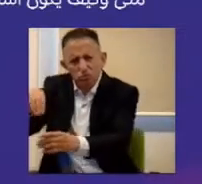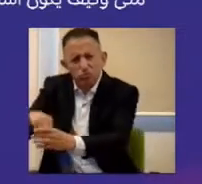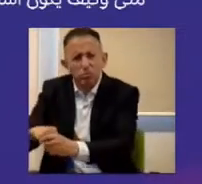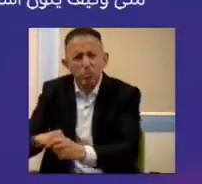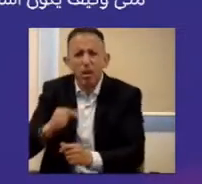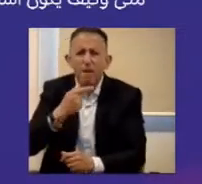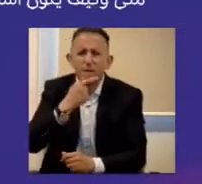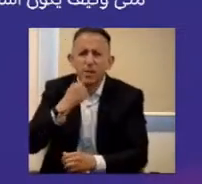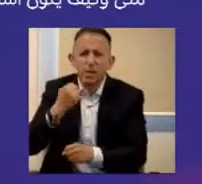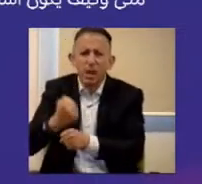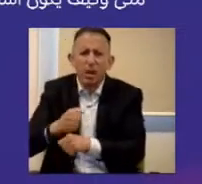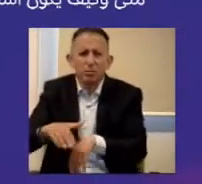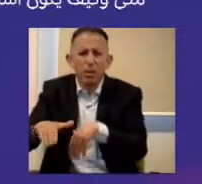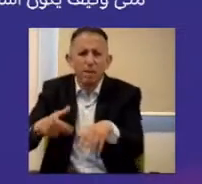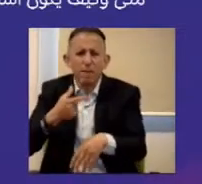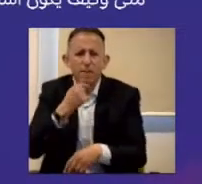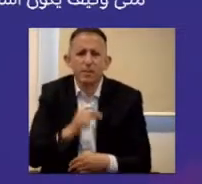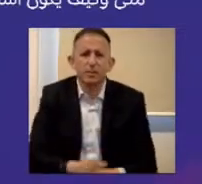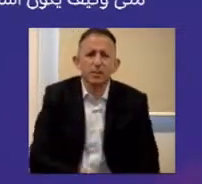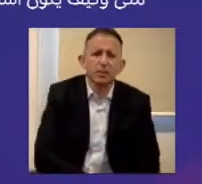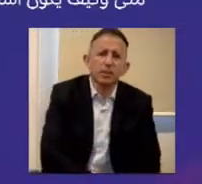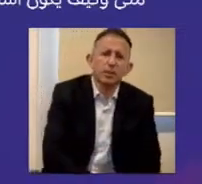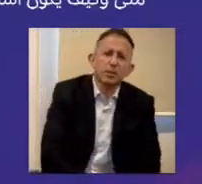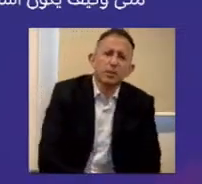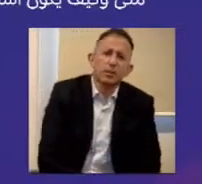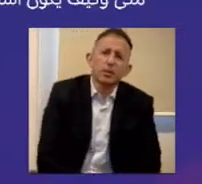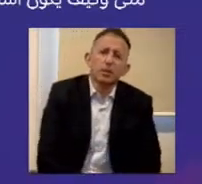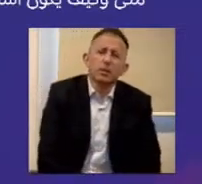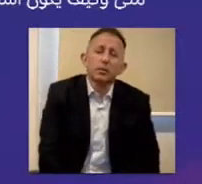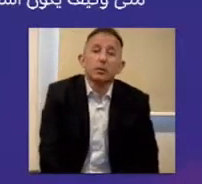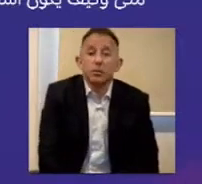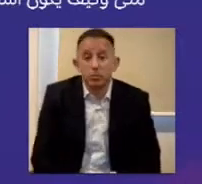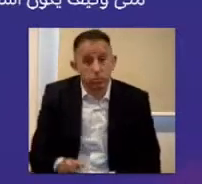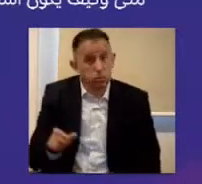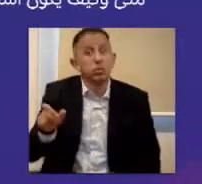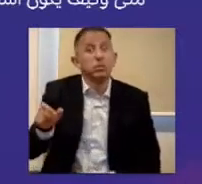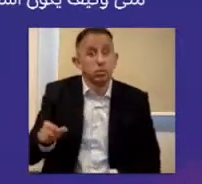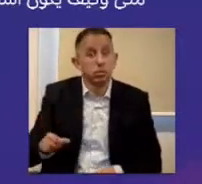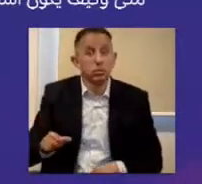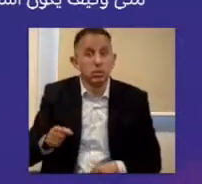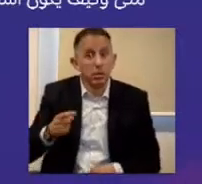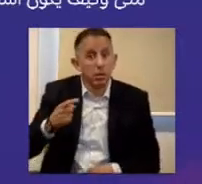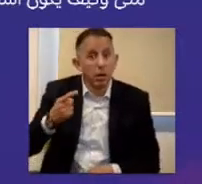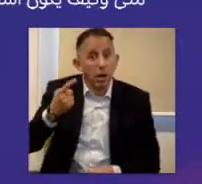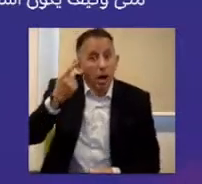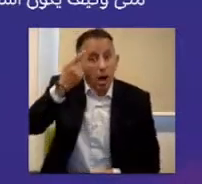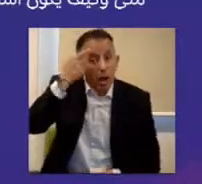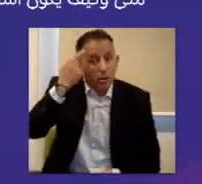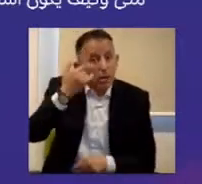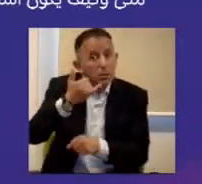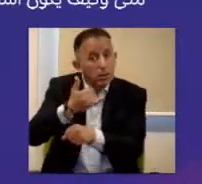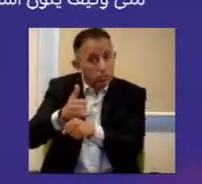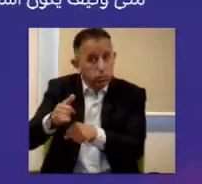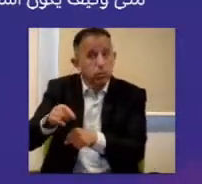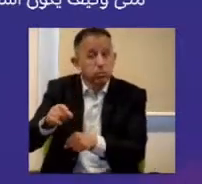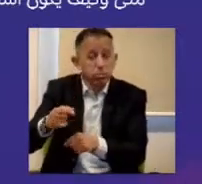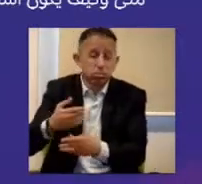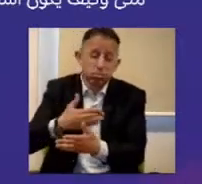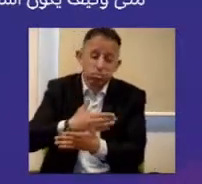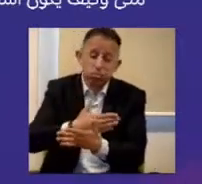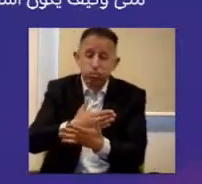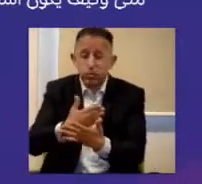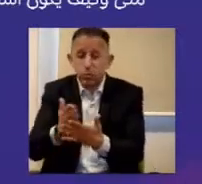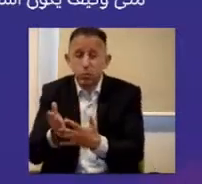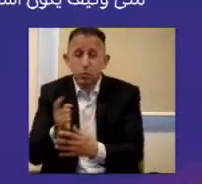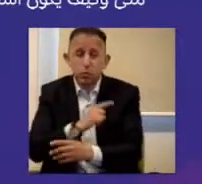are very broad in natural language processing tasks. It is able to do, probably you have tried it. Who has not